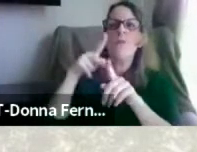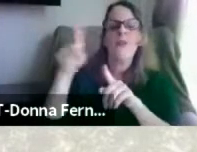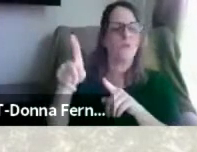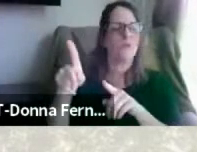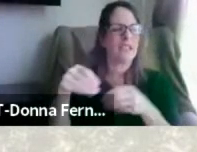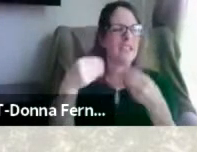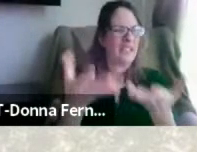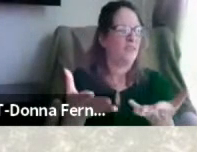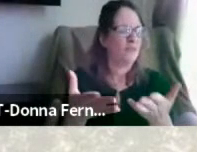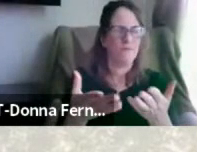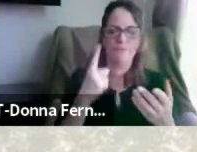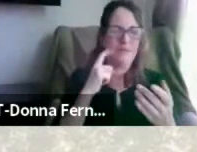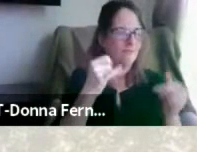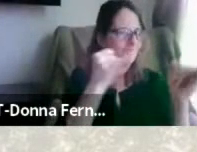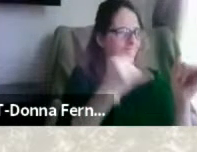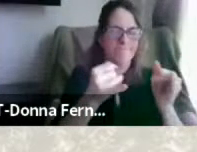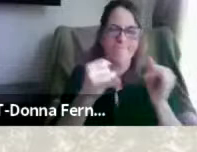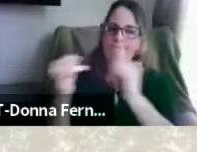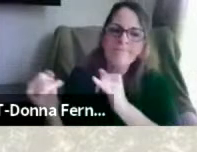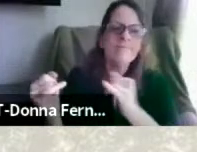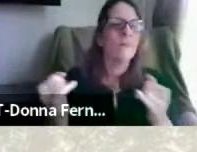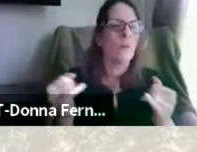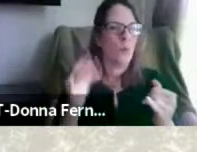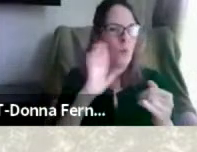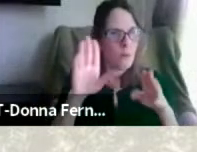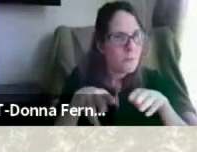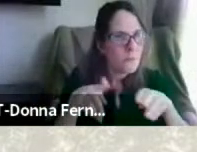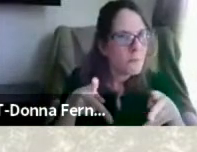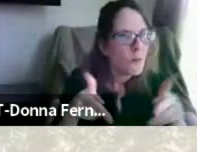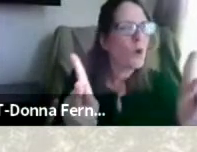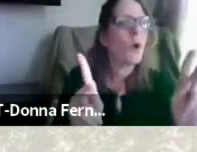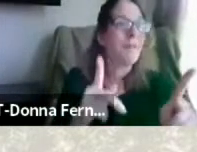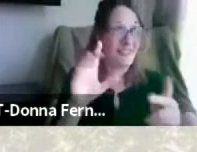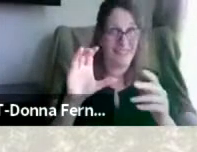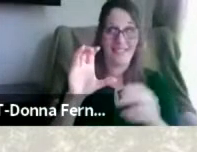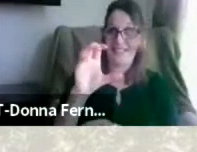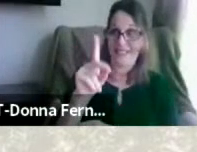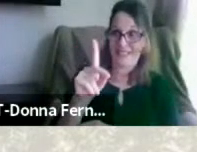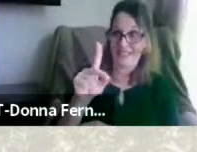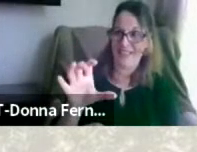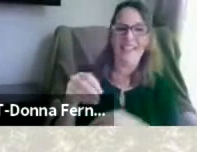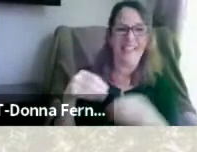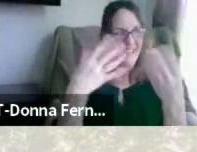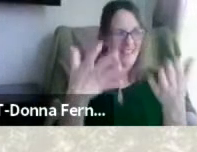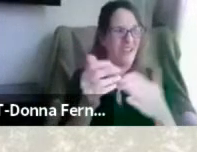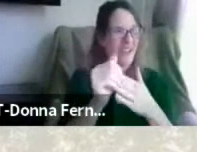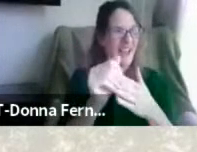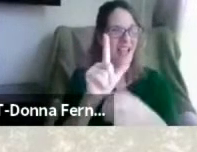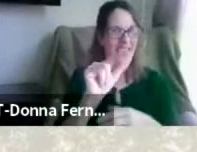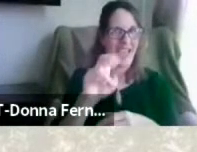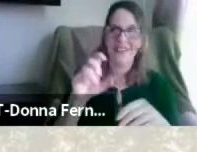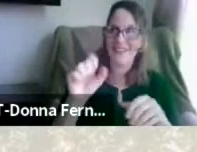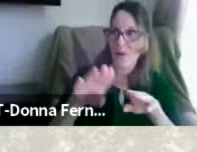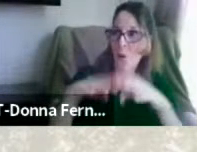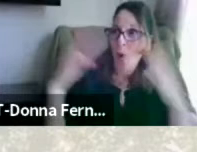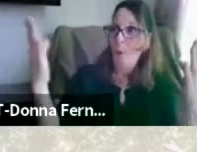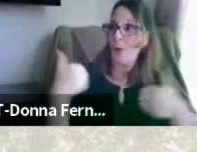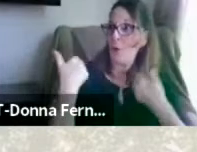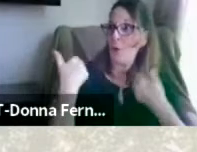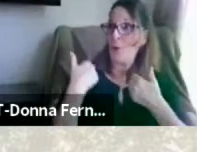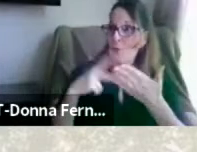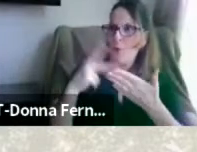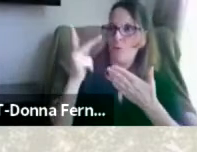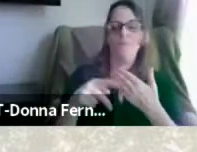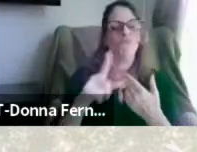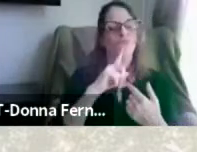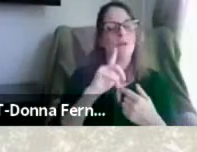a case-by-case basis, I think. And although the CDC is offering guidelines for opening youth programs, it's going to be up to the town